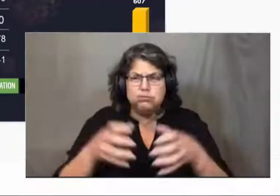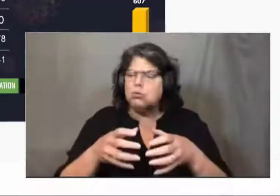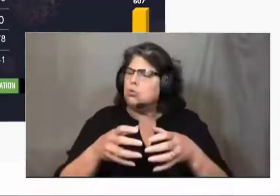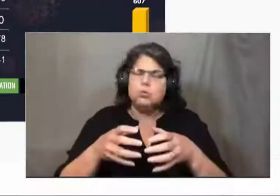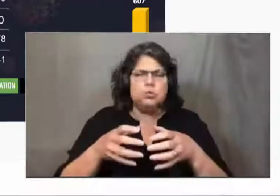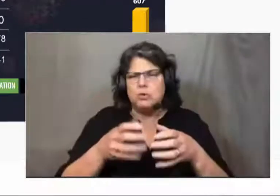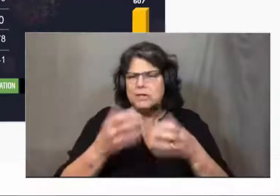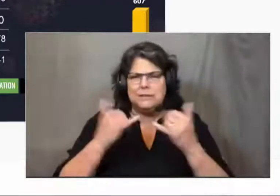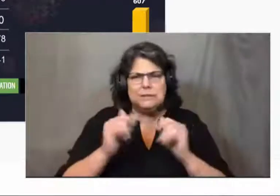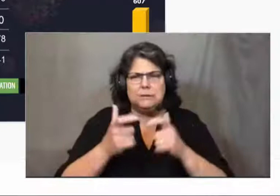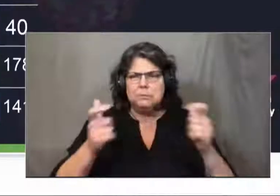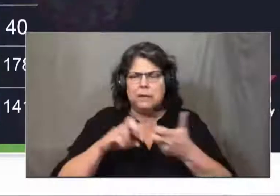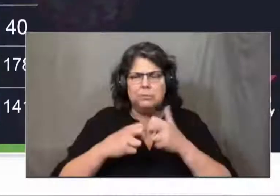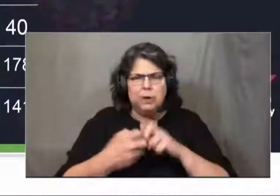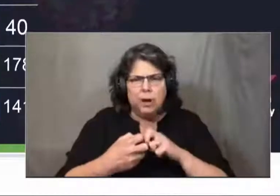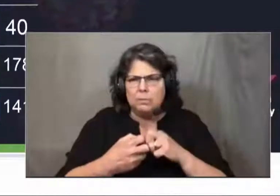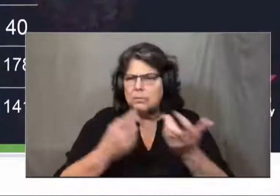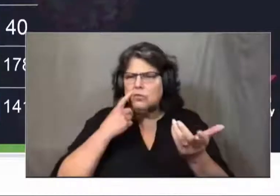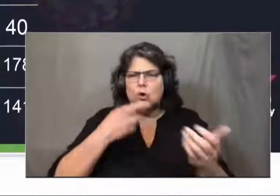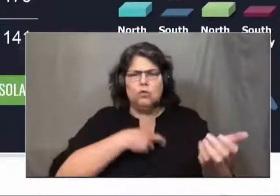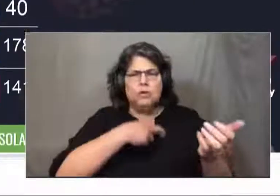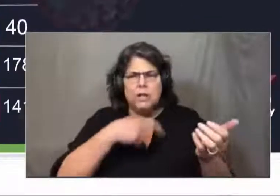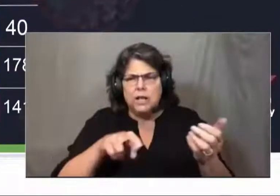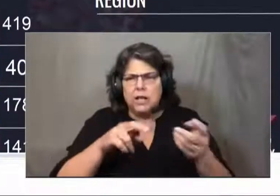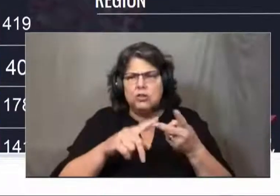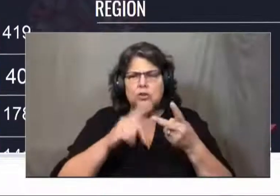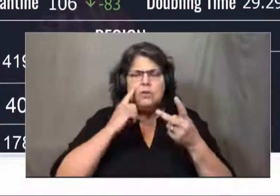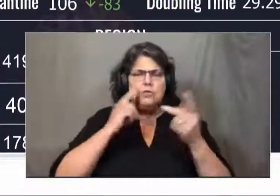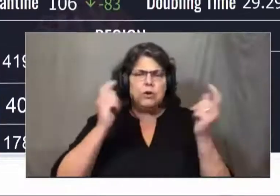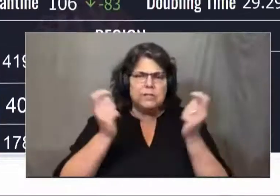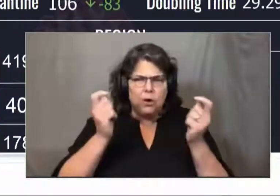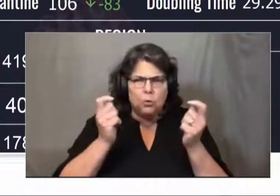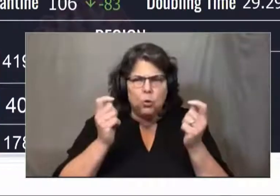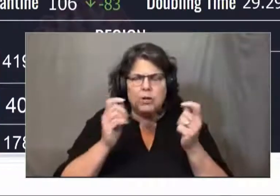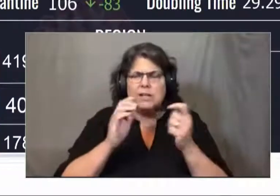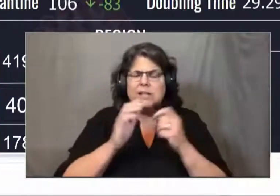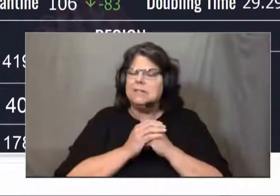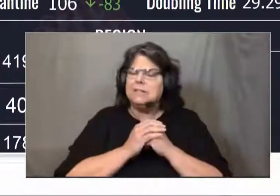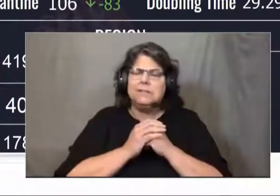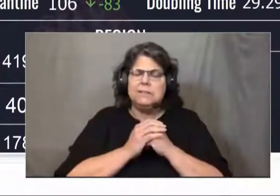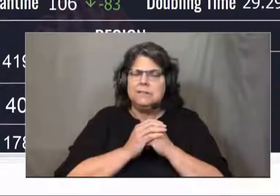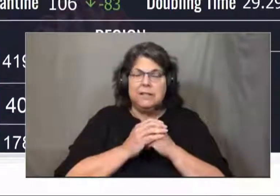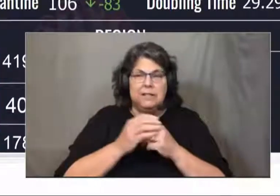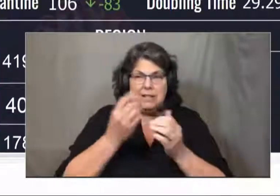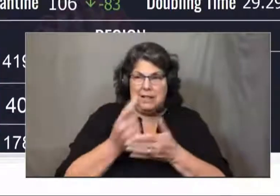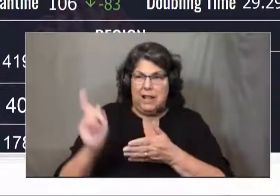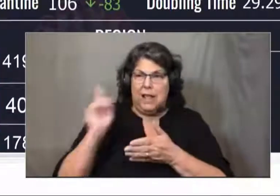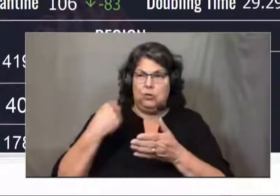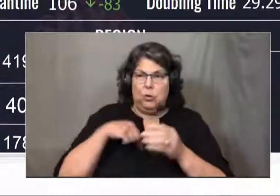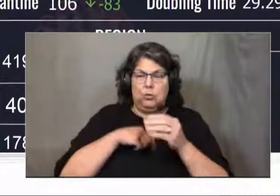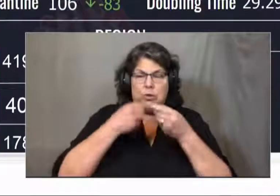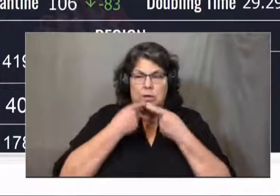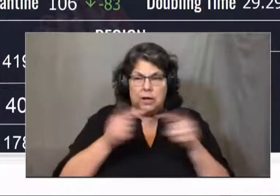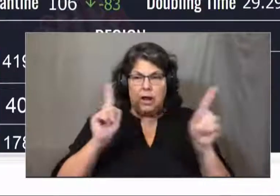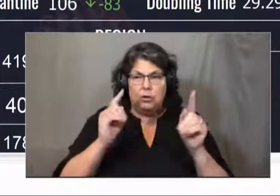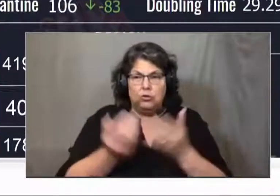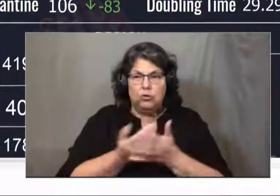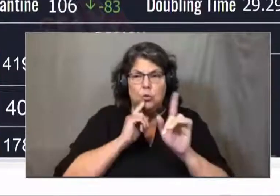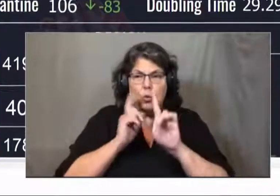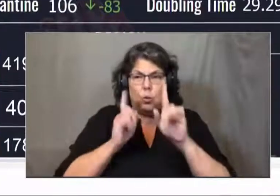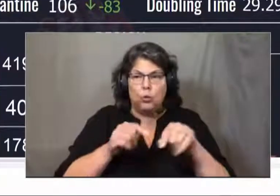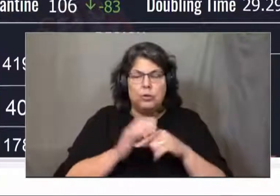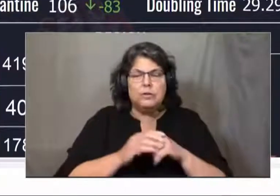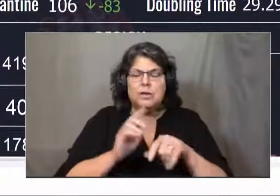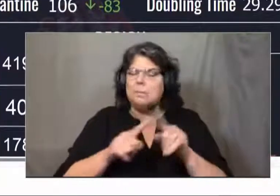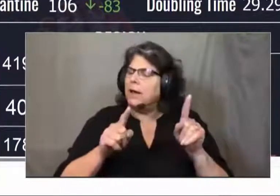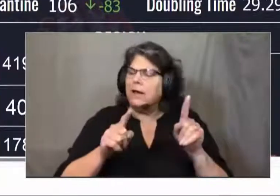other ceremonies at this point since we released new orders last week. But the unauthorized parties